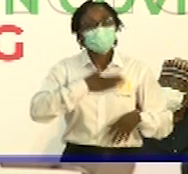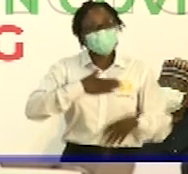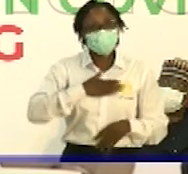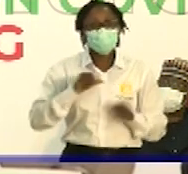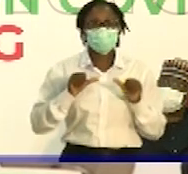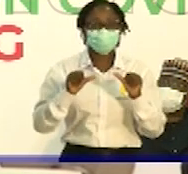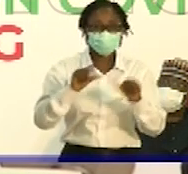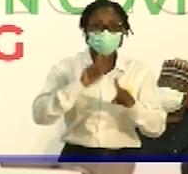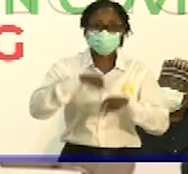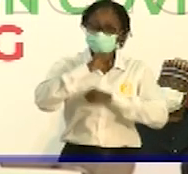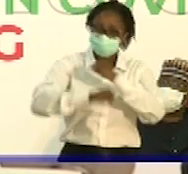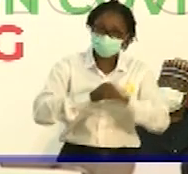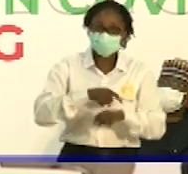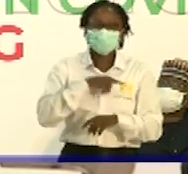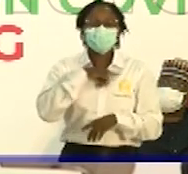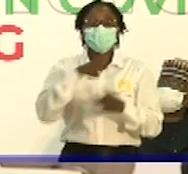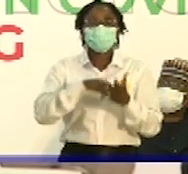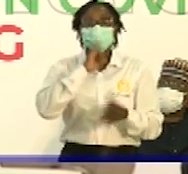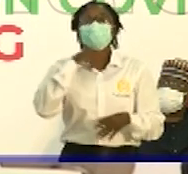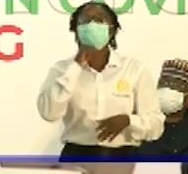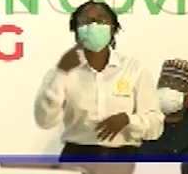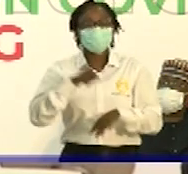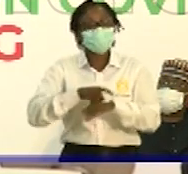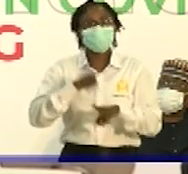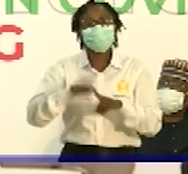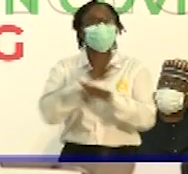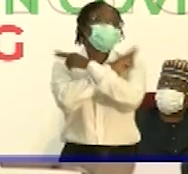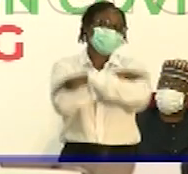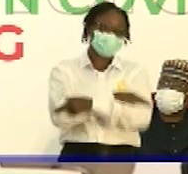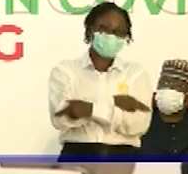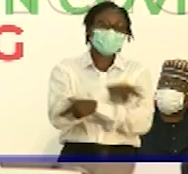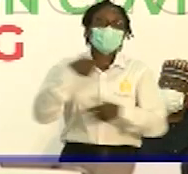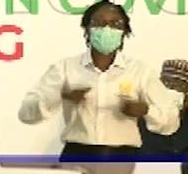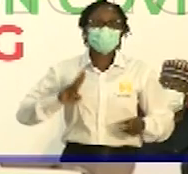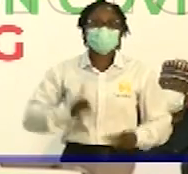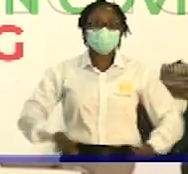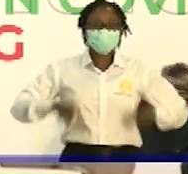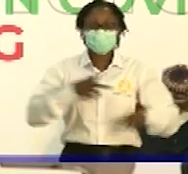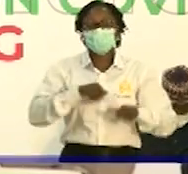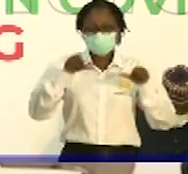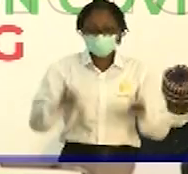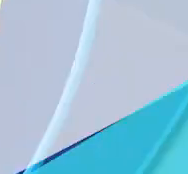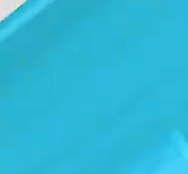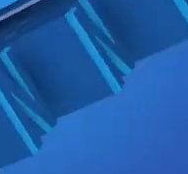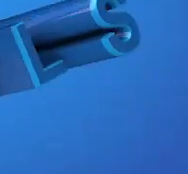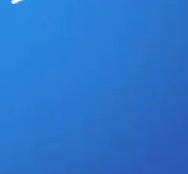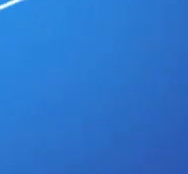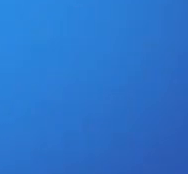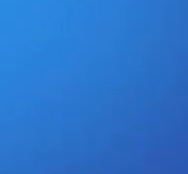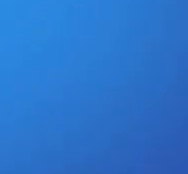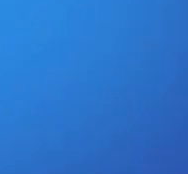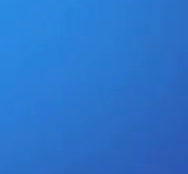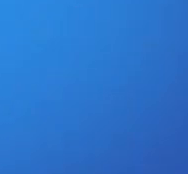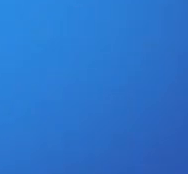This is not the time for complacency. Let us live, let us survive, and let us remain safe. Thank you.